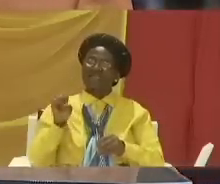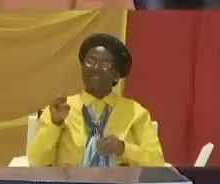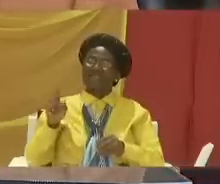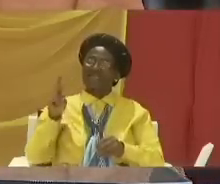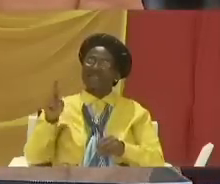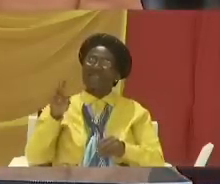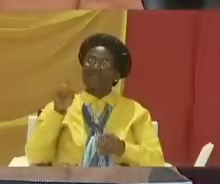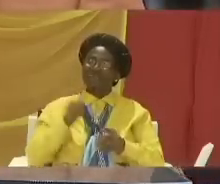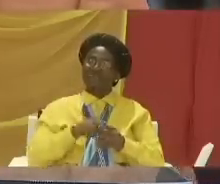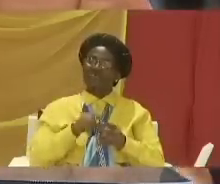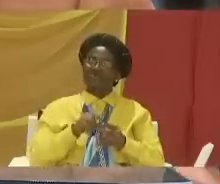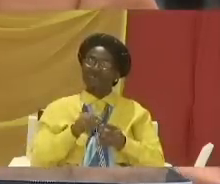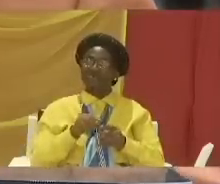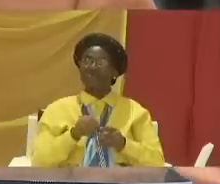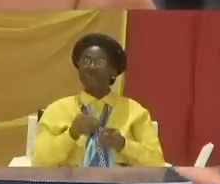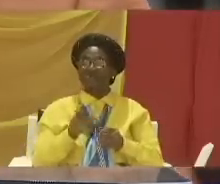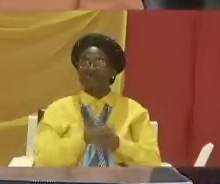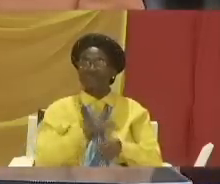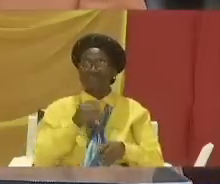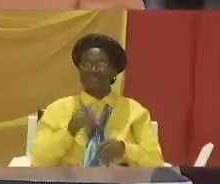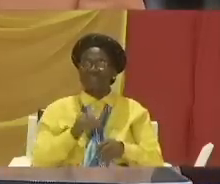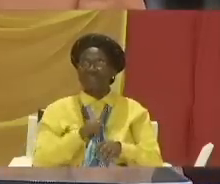this branch of the church that started.